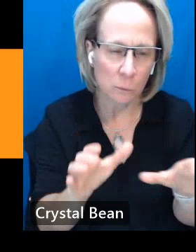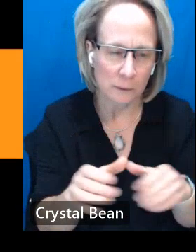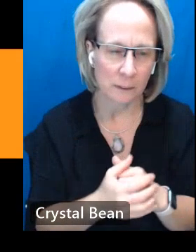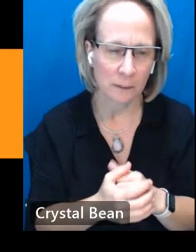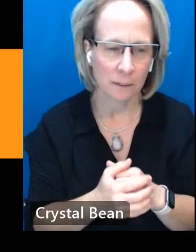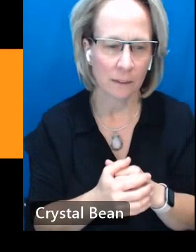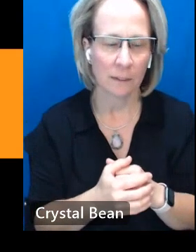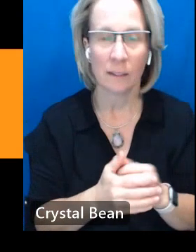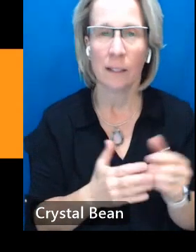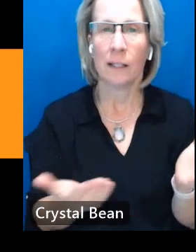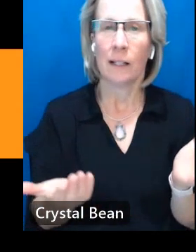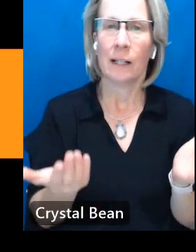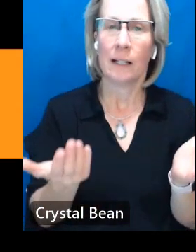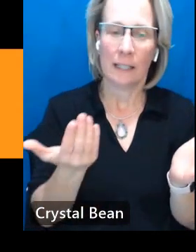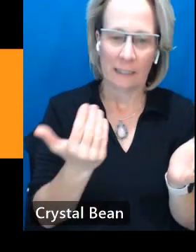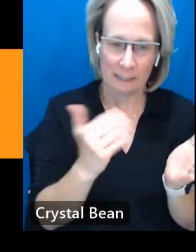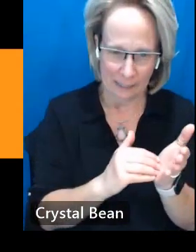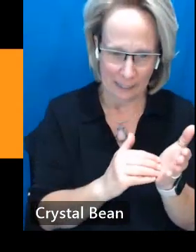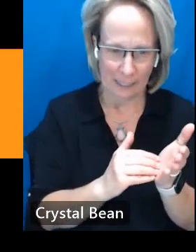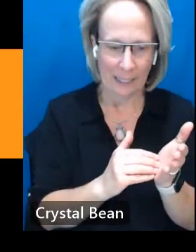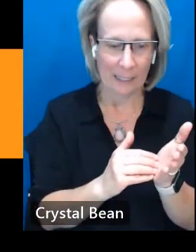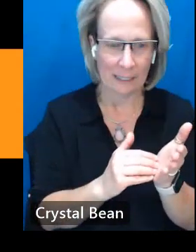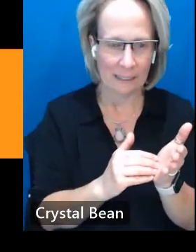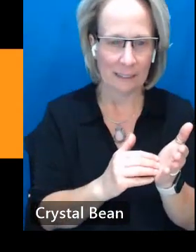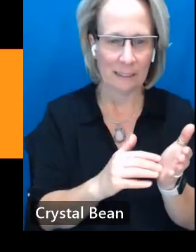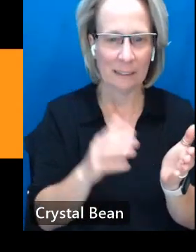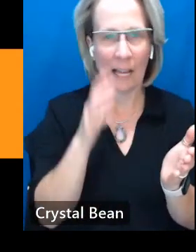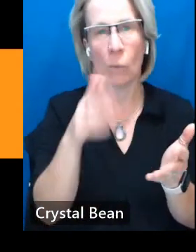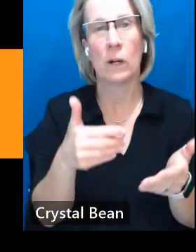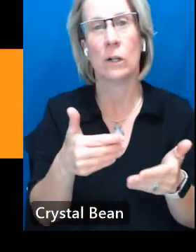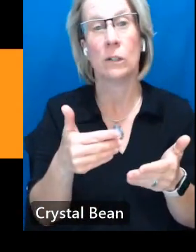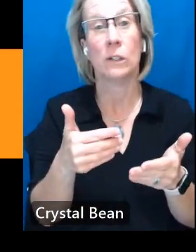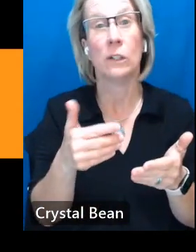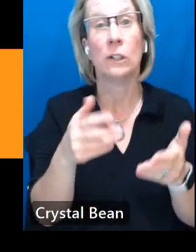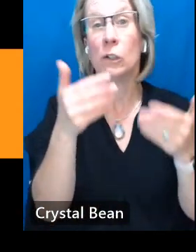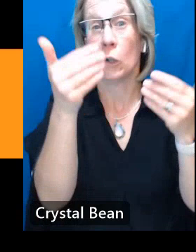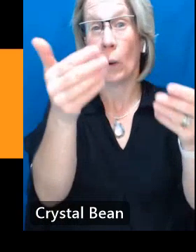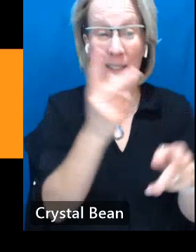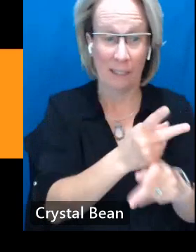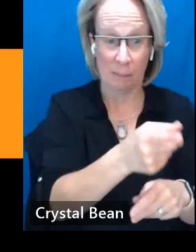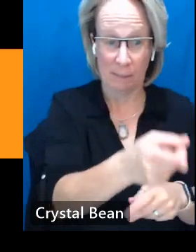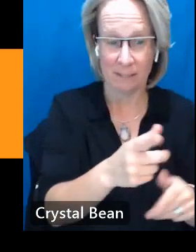take a look at this, and I'm going to go on to the next slide and describe these different fields.